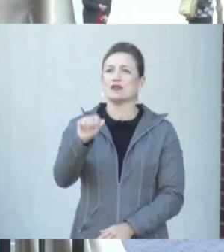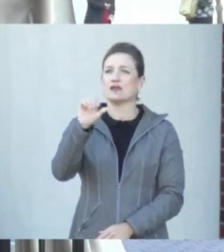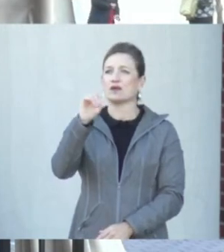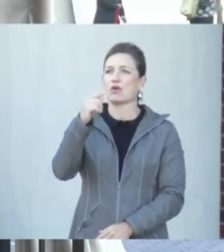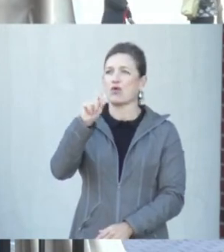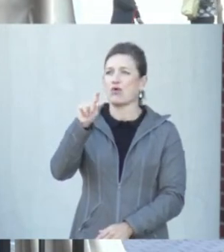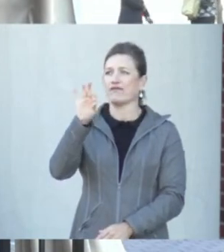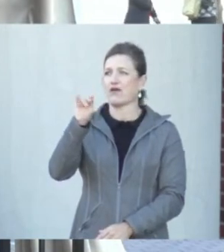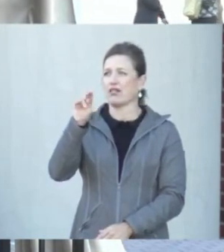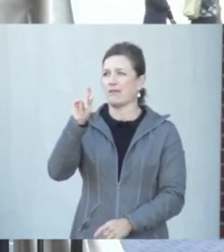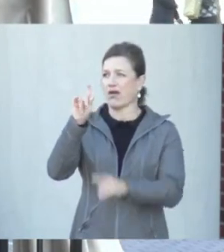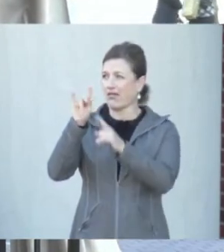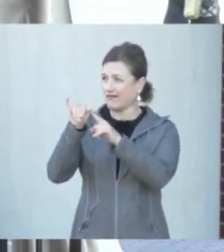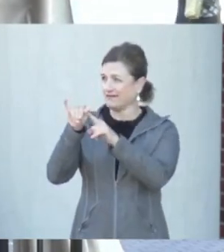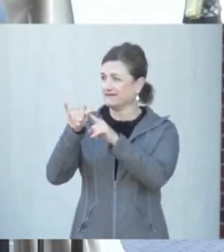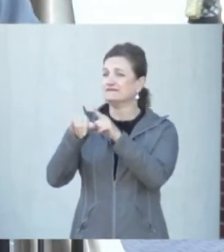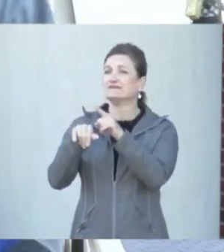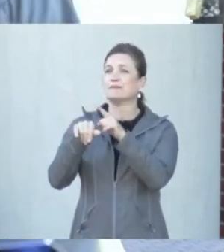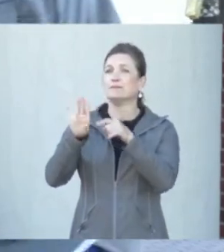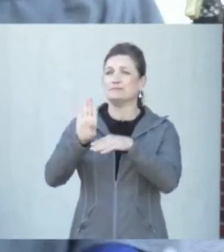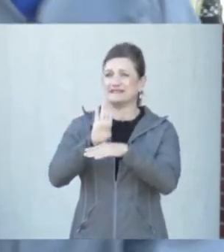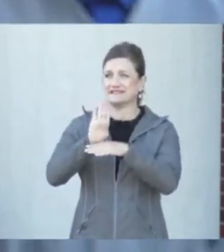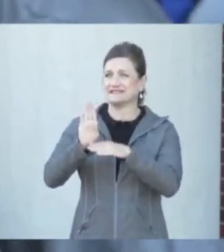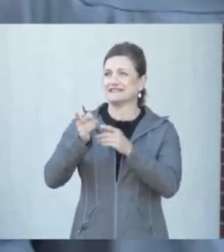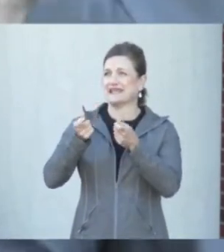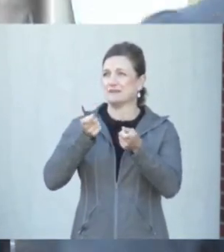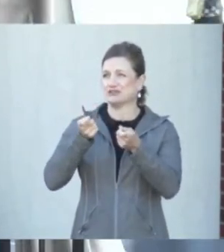Gopal Dimal, Business Administration.